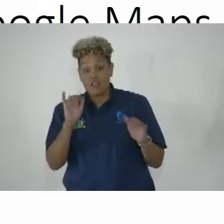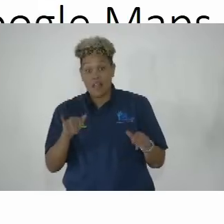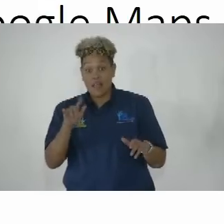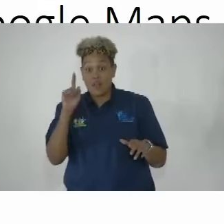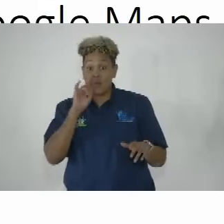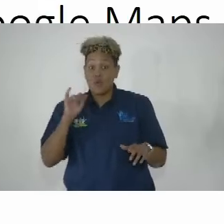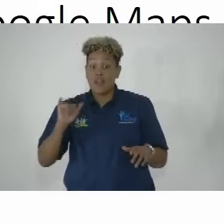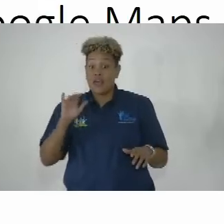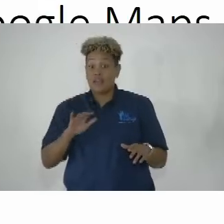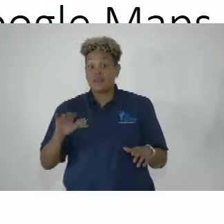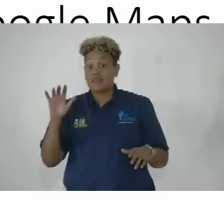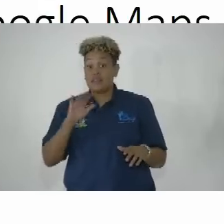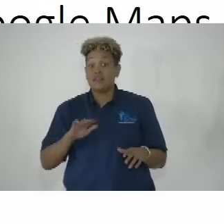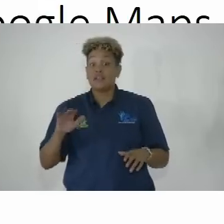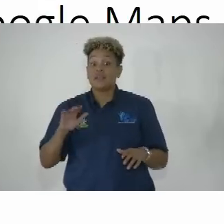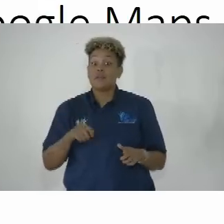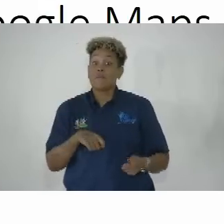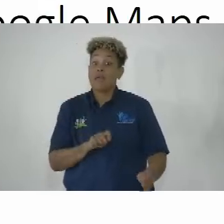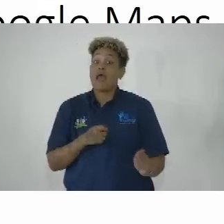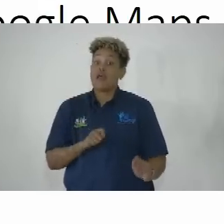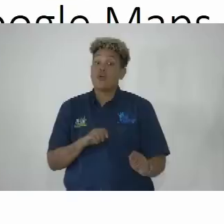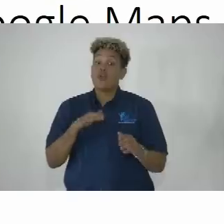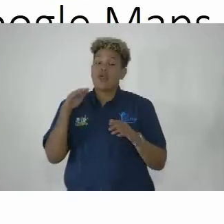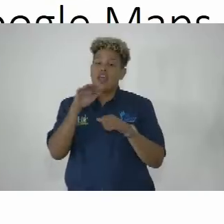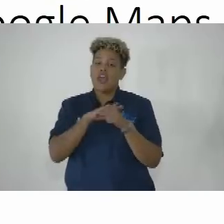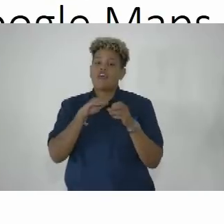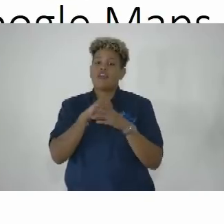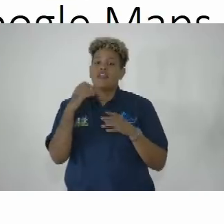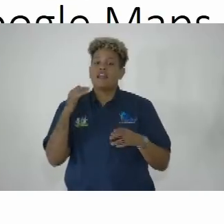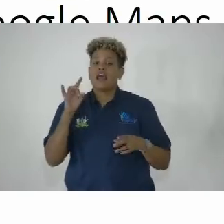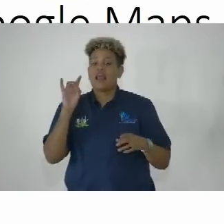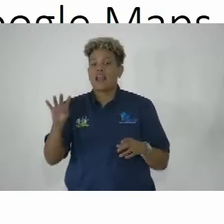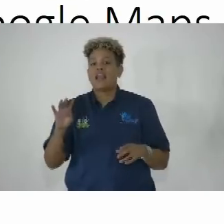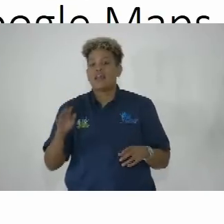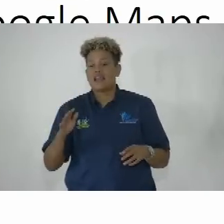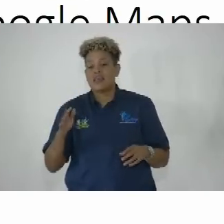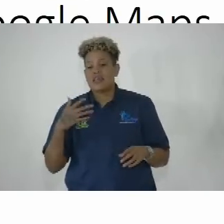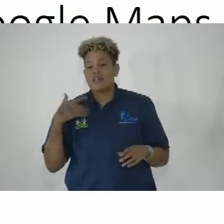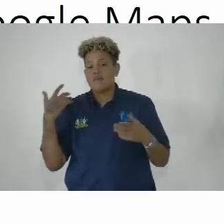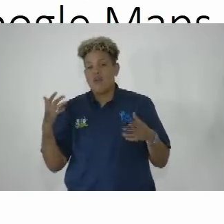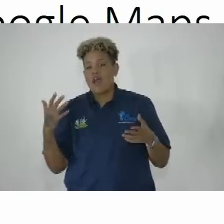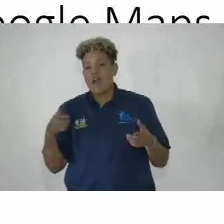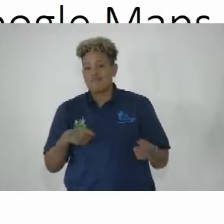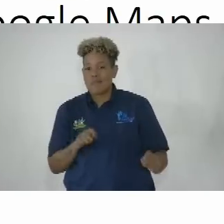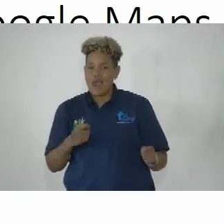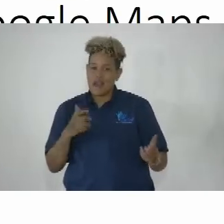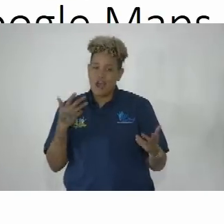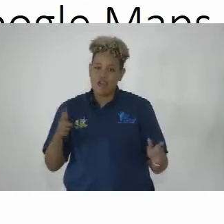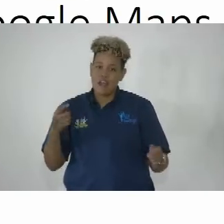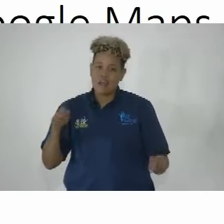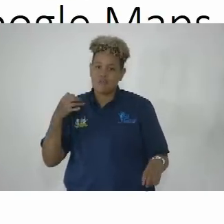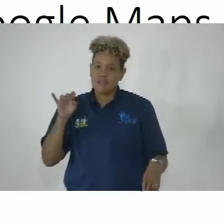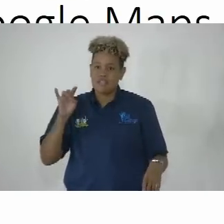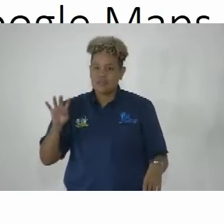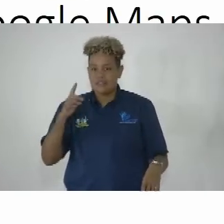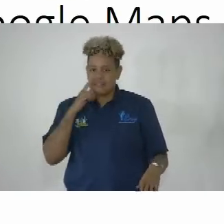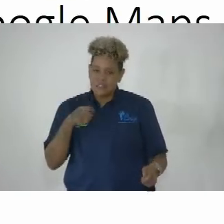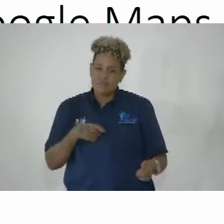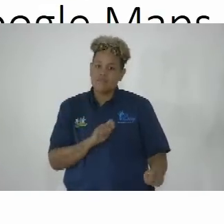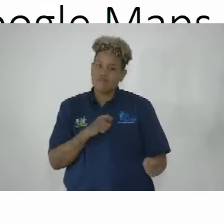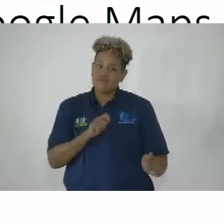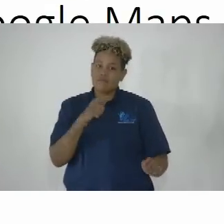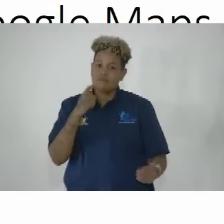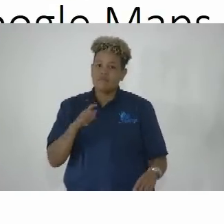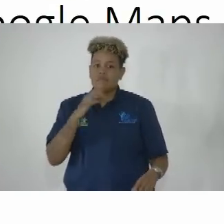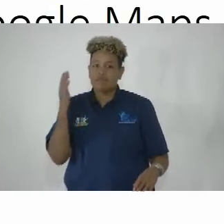the mined out area in 1984. Obviously, mining was already taking place then. So you see that mined out area. If you